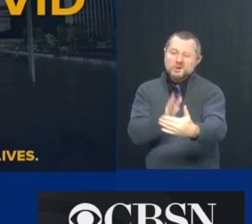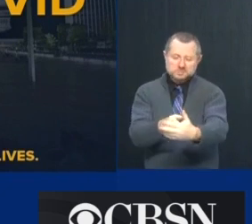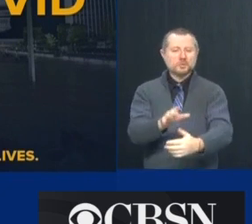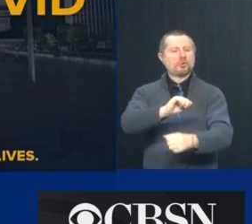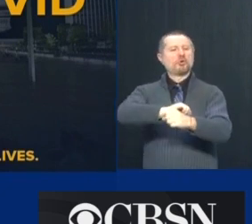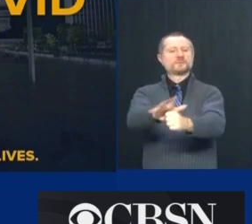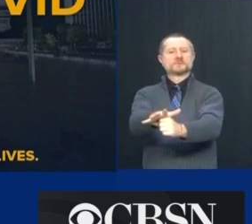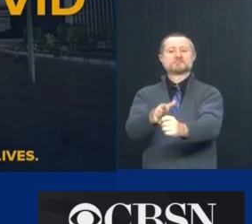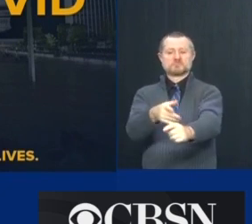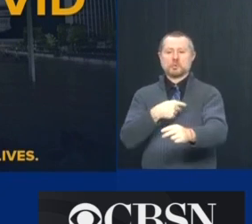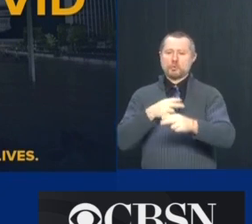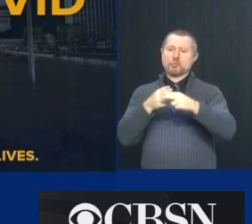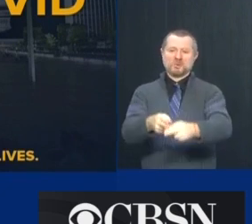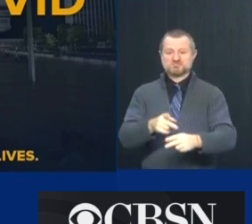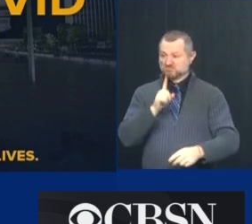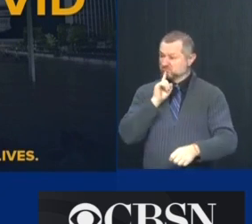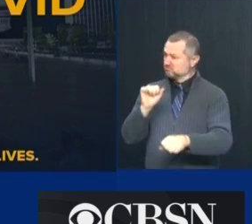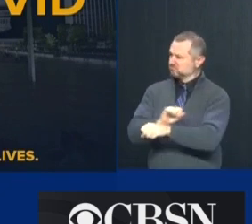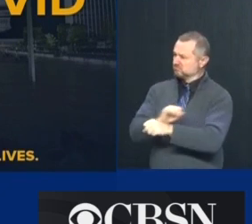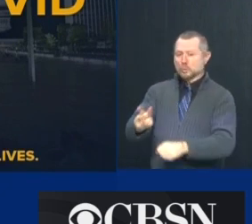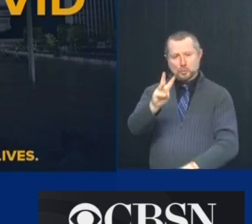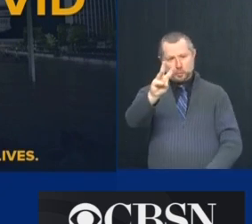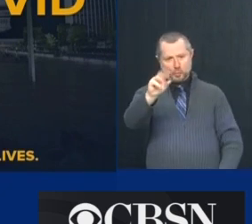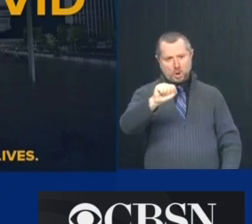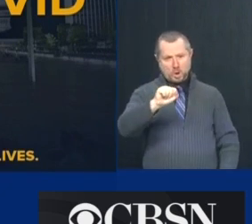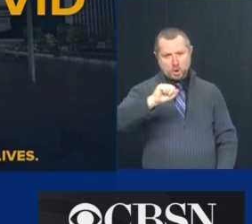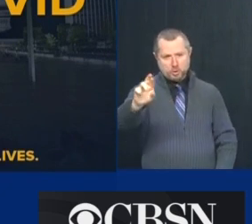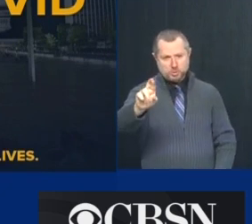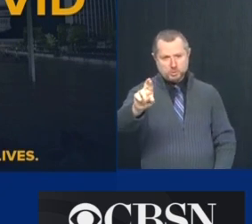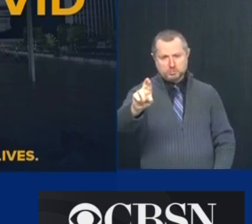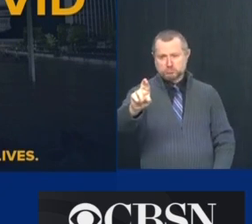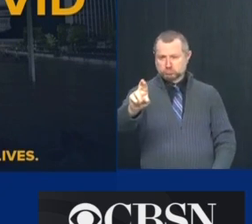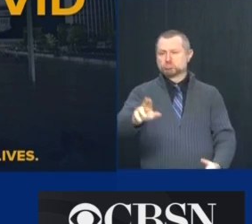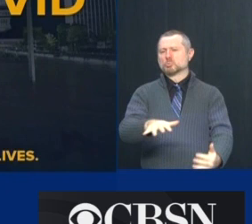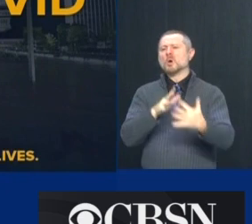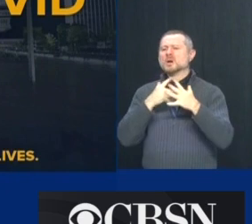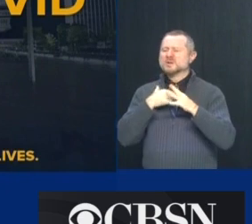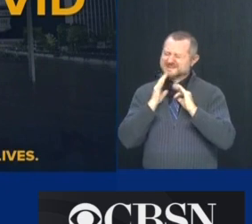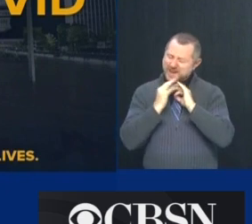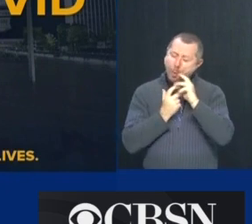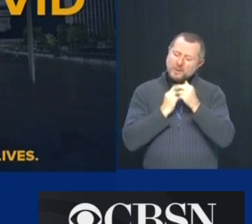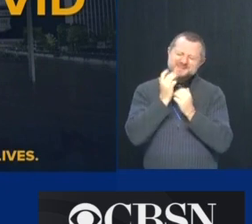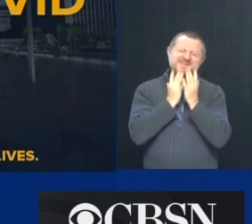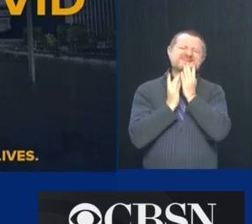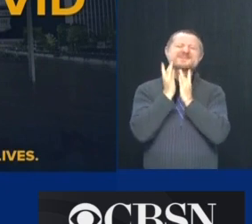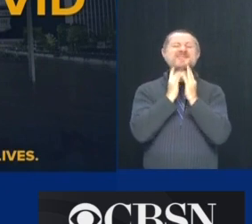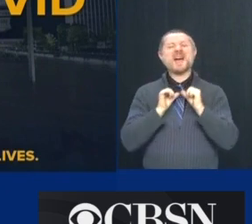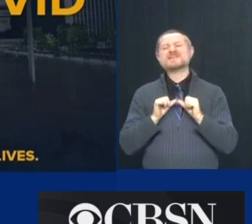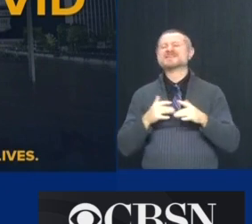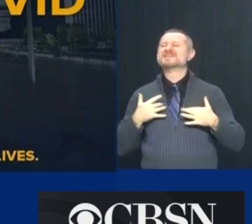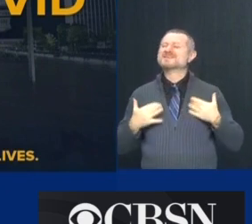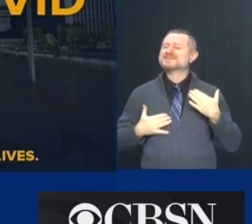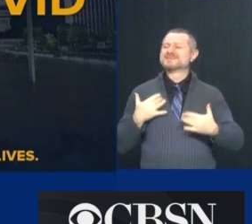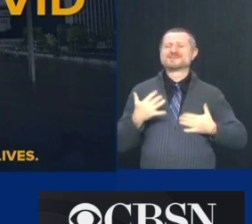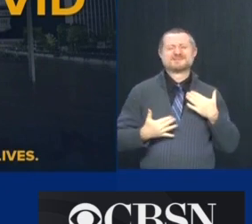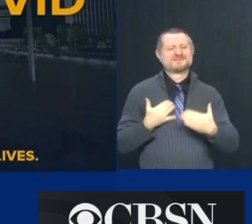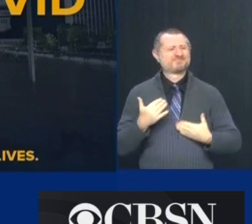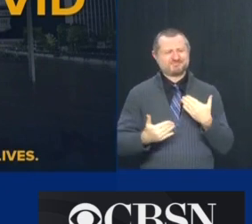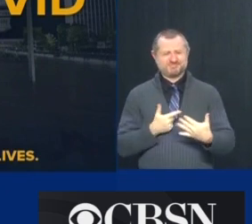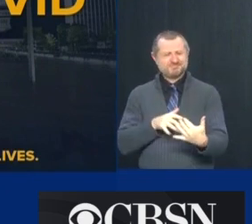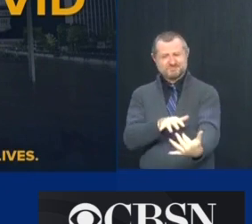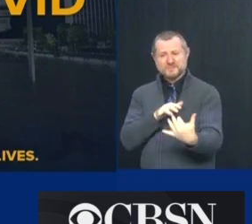this as a war. You know, it's a war of attrition. It's a war in terms of preparation